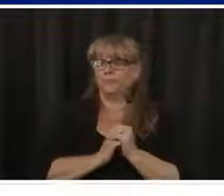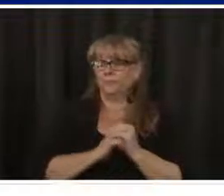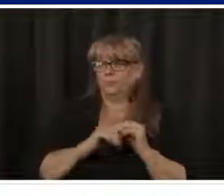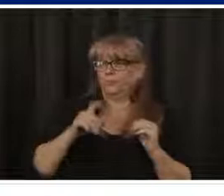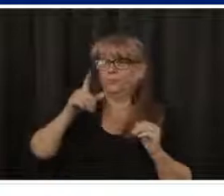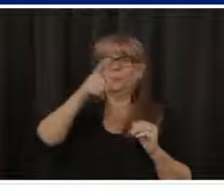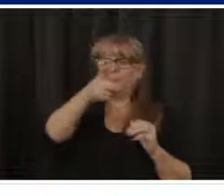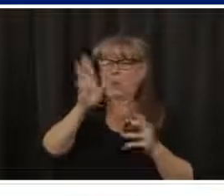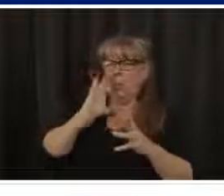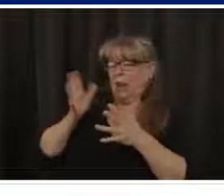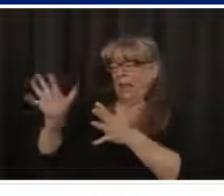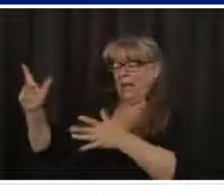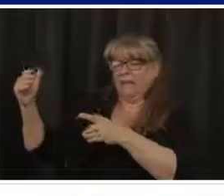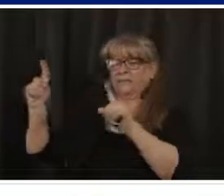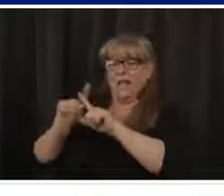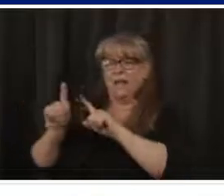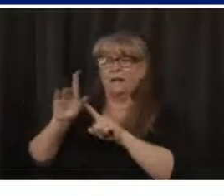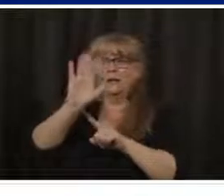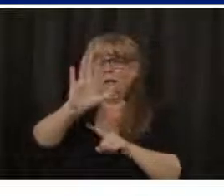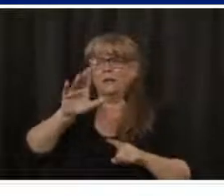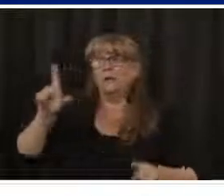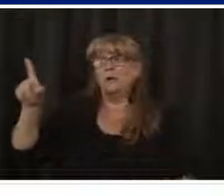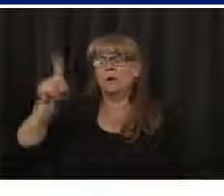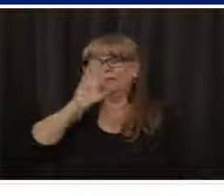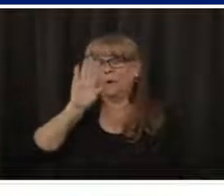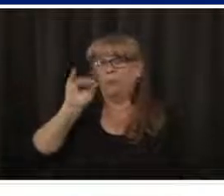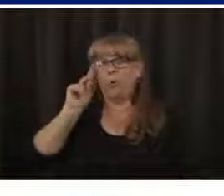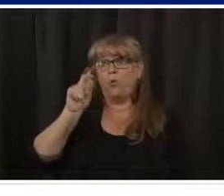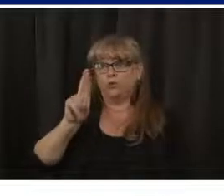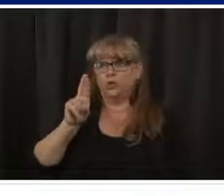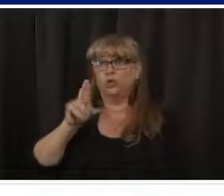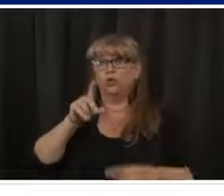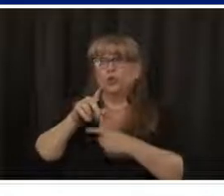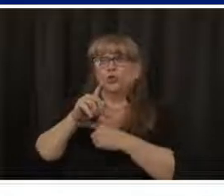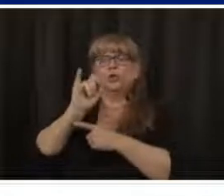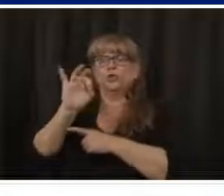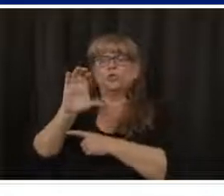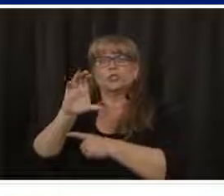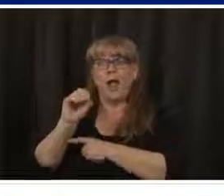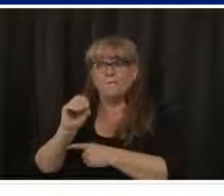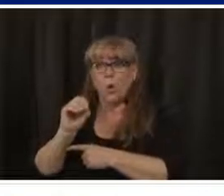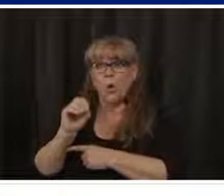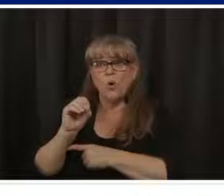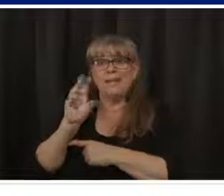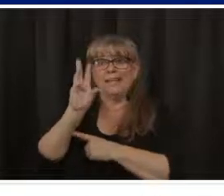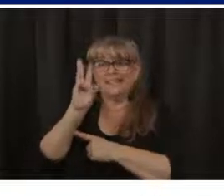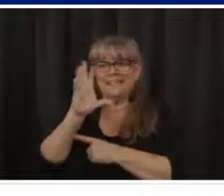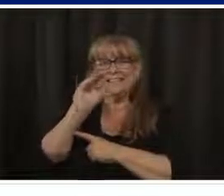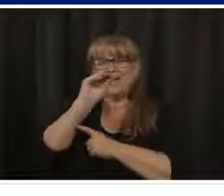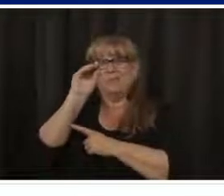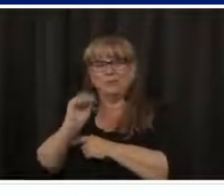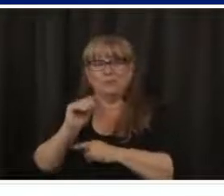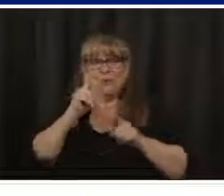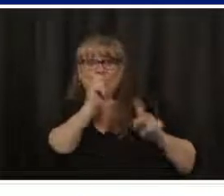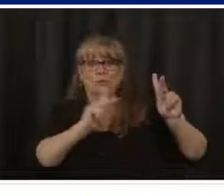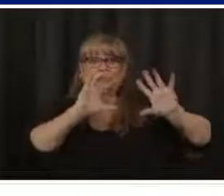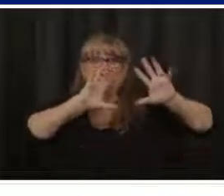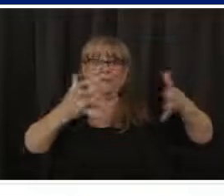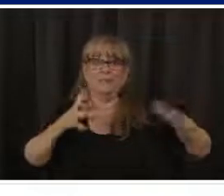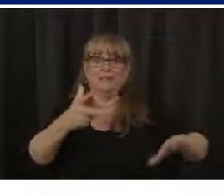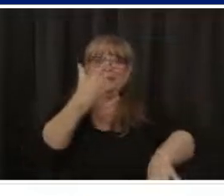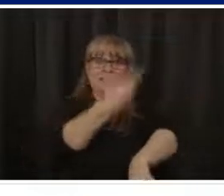So, Boulder and Jeffco nearing 65% vaccination rate. You can just see the decreased circulation of the virus in those